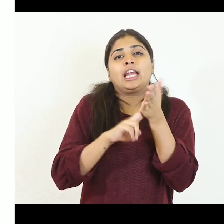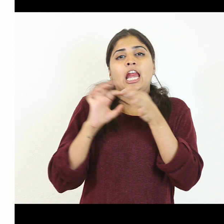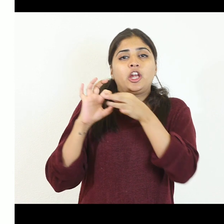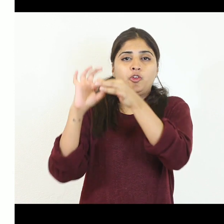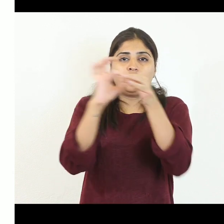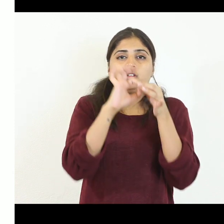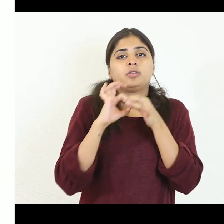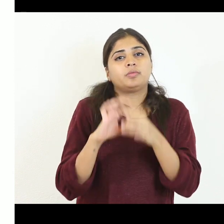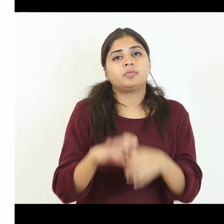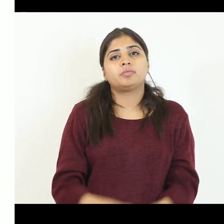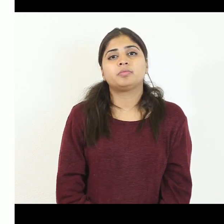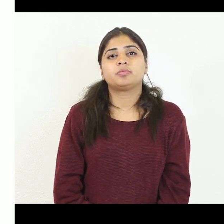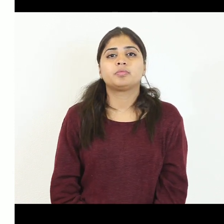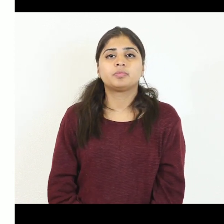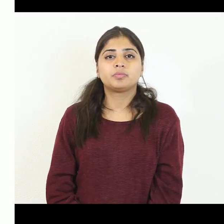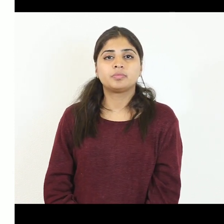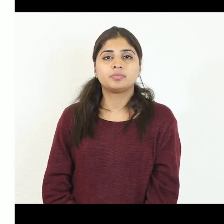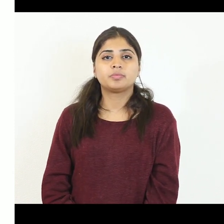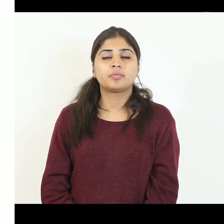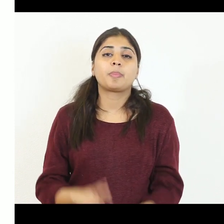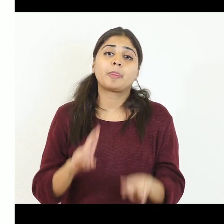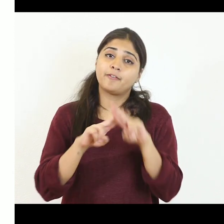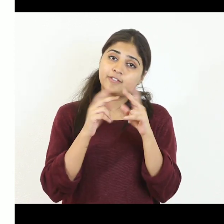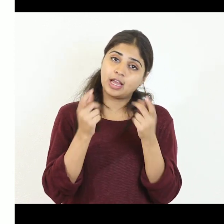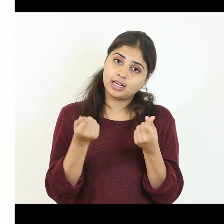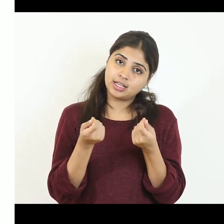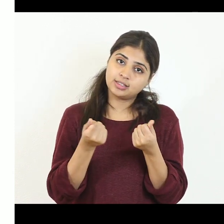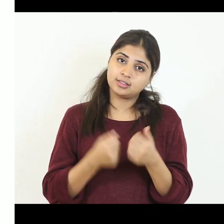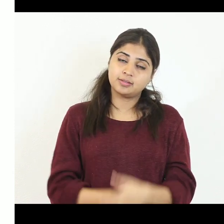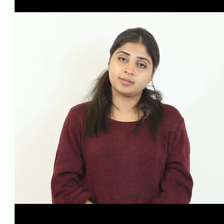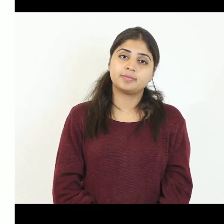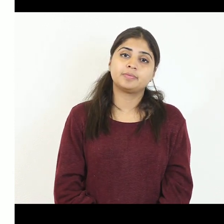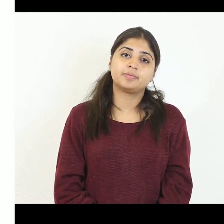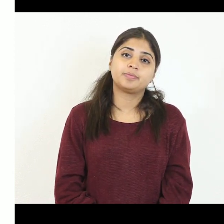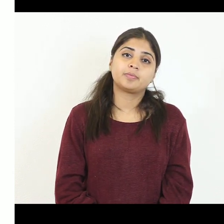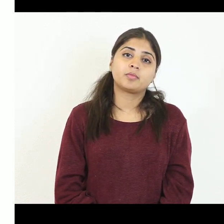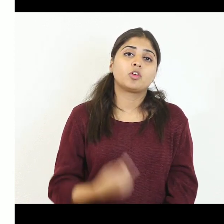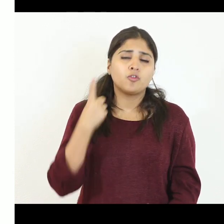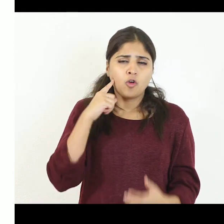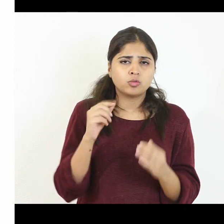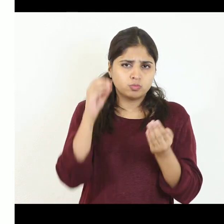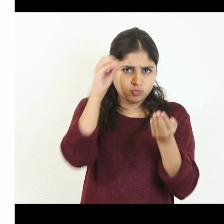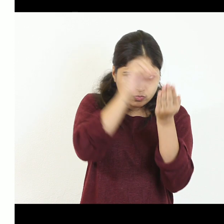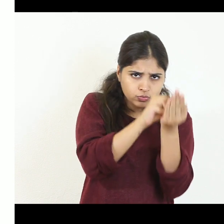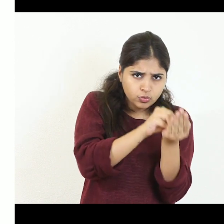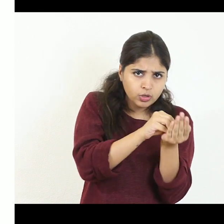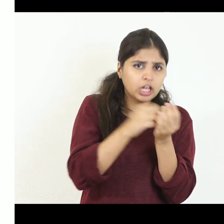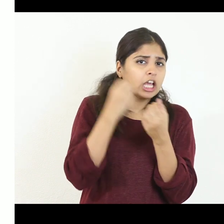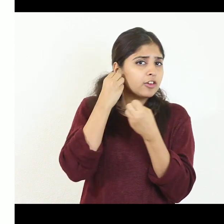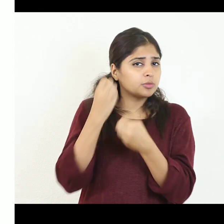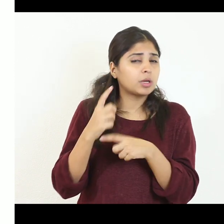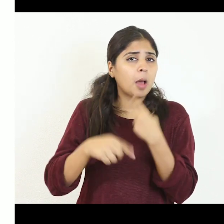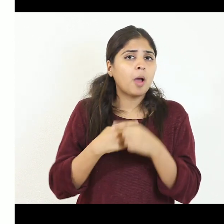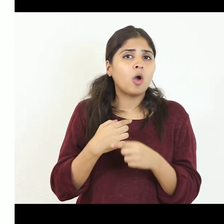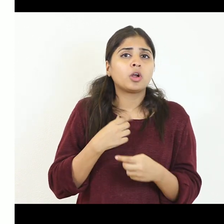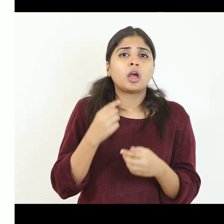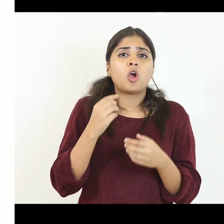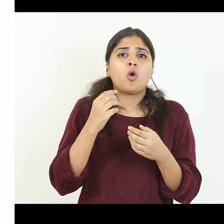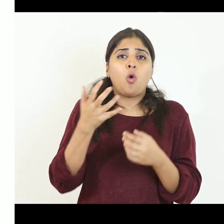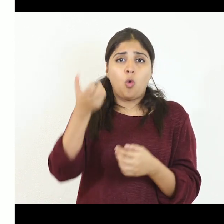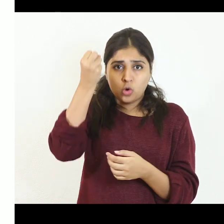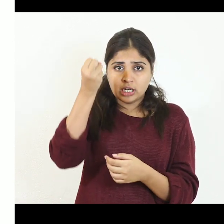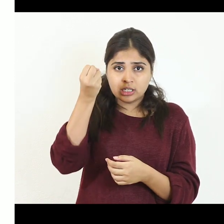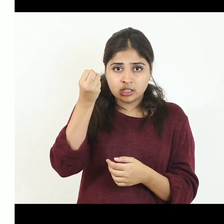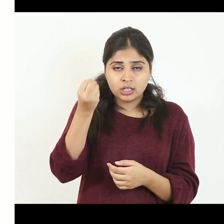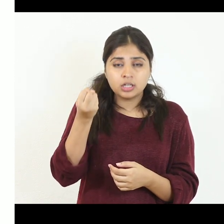Finance for storing information about holdings, sales, and purchase of financial